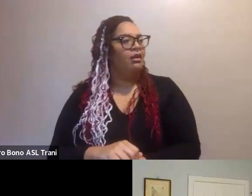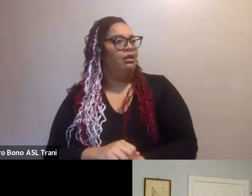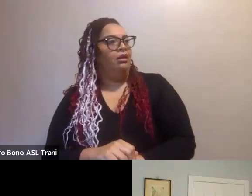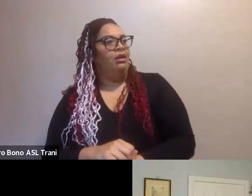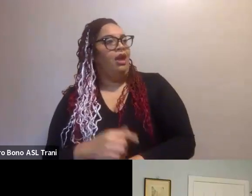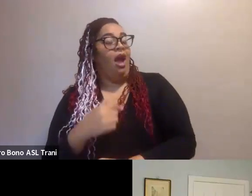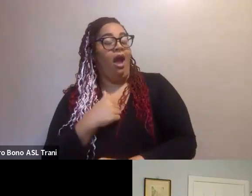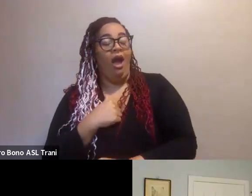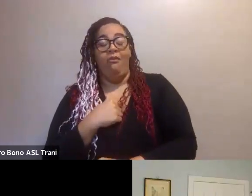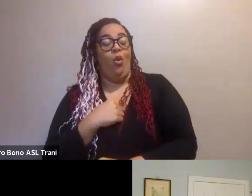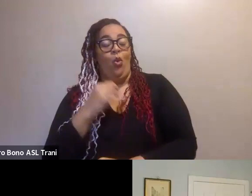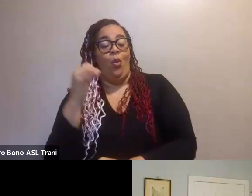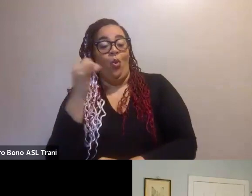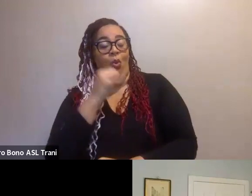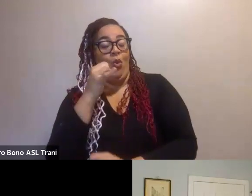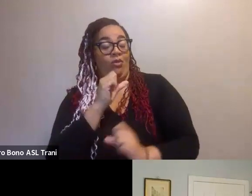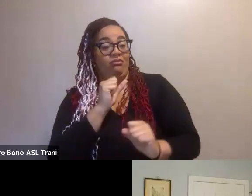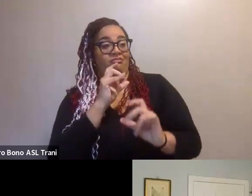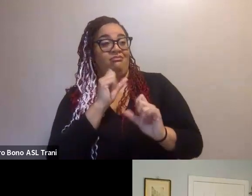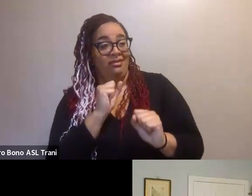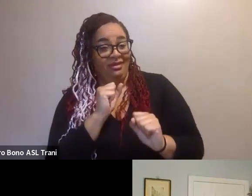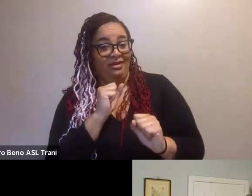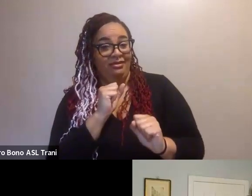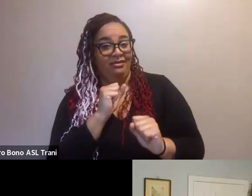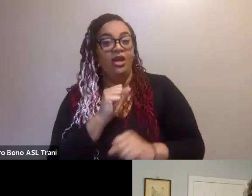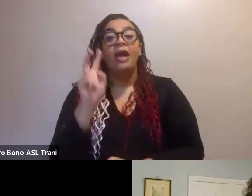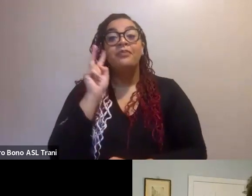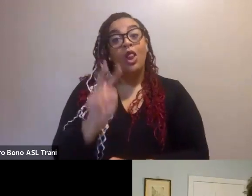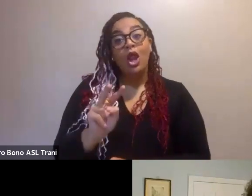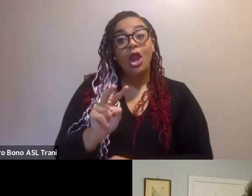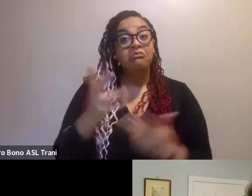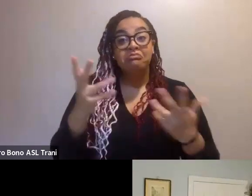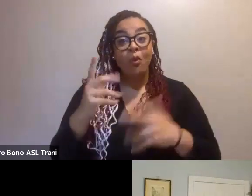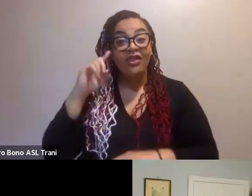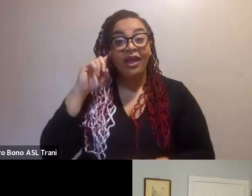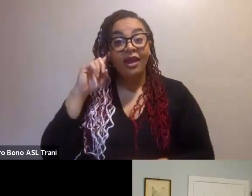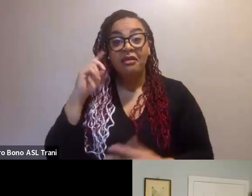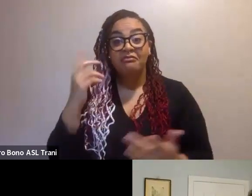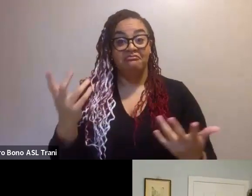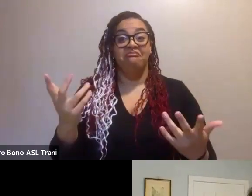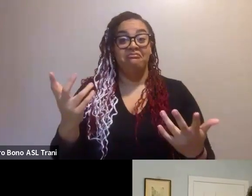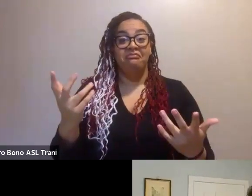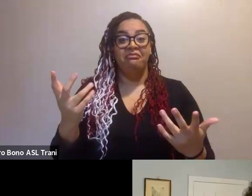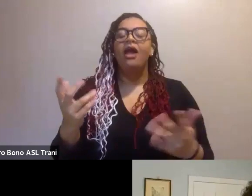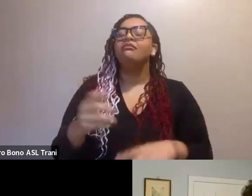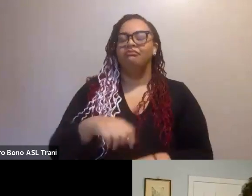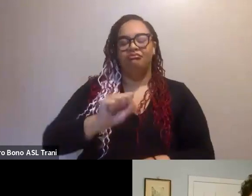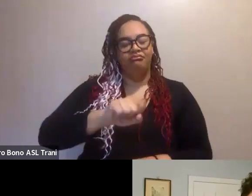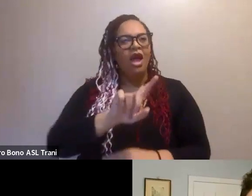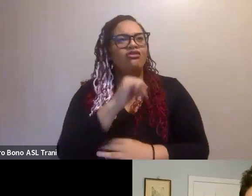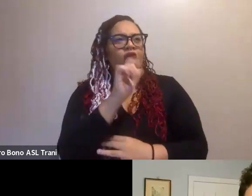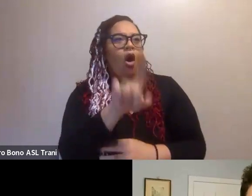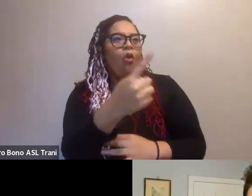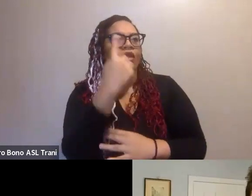impressed. I'm very impressed. How's it looking, guys? What do you think so far? And it's not just for the spring, right? You can do